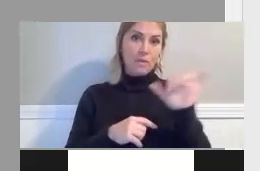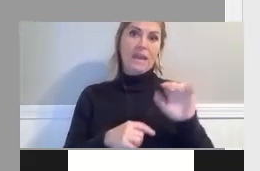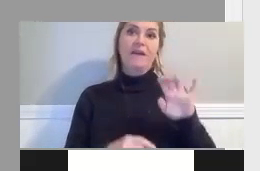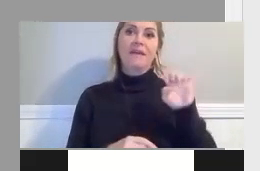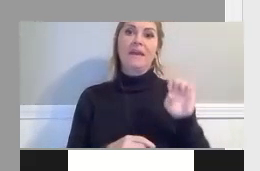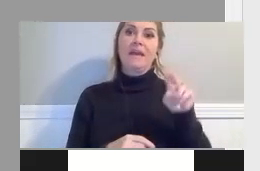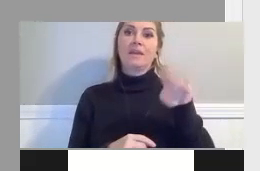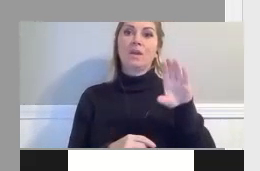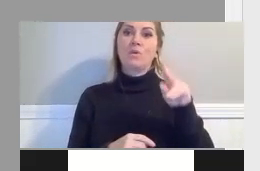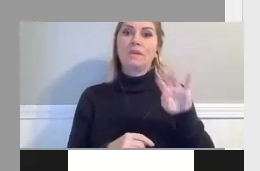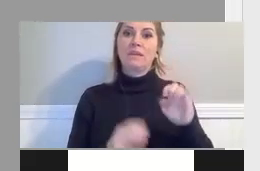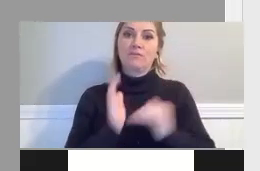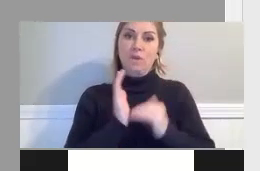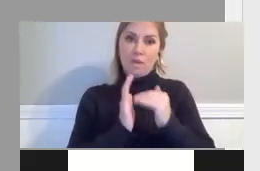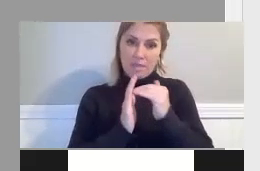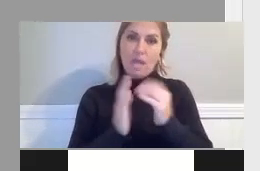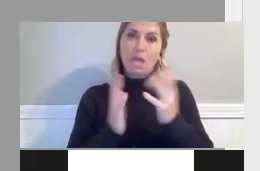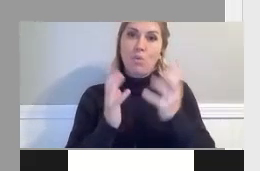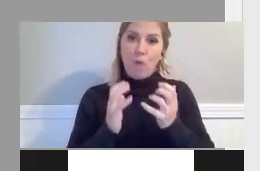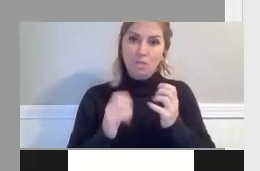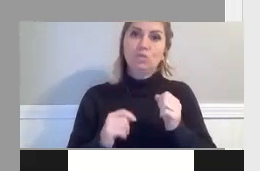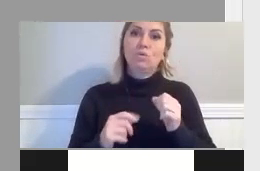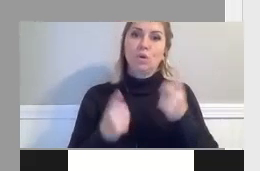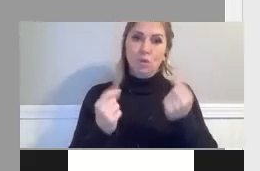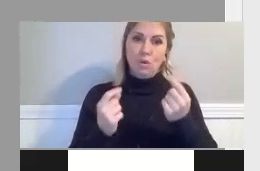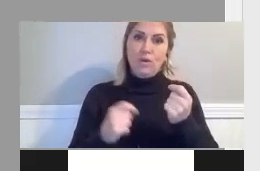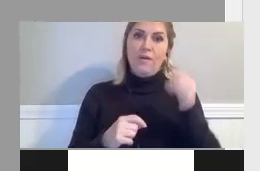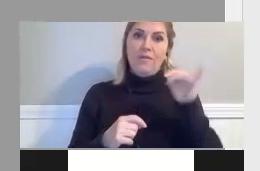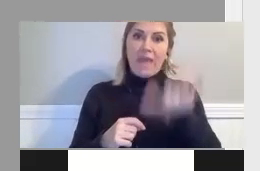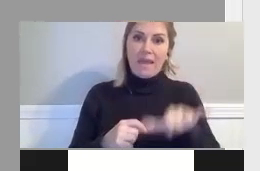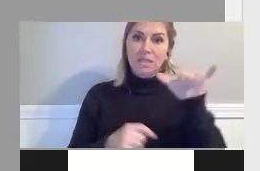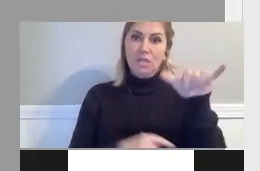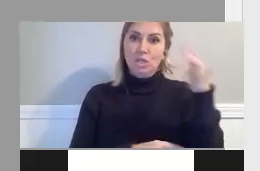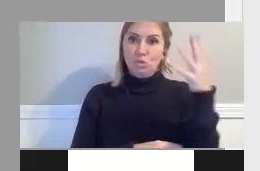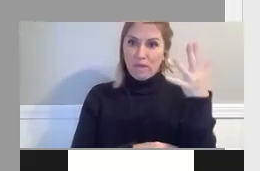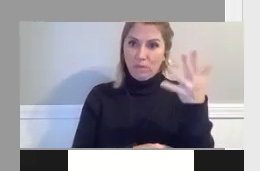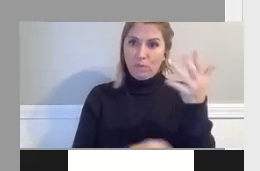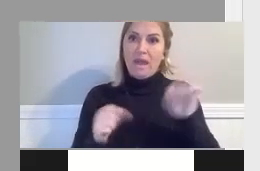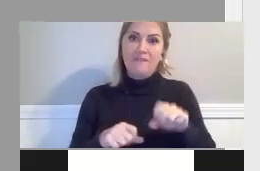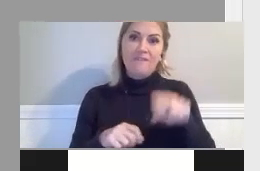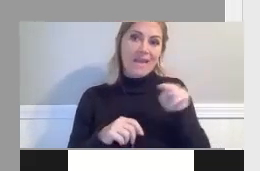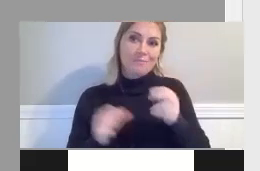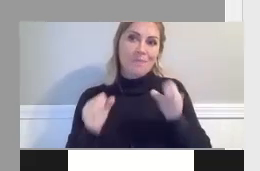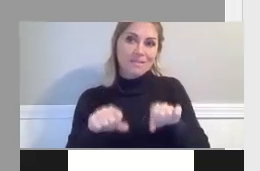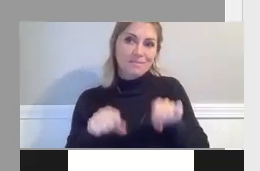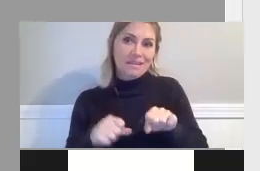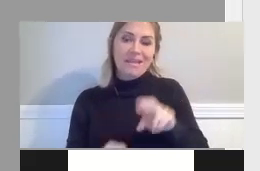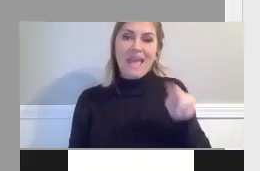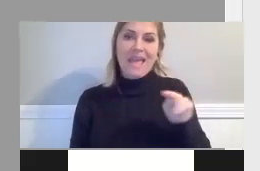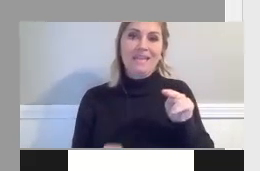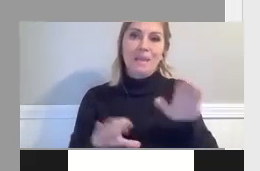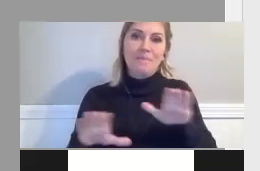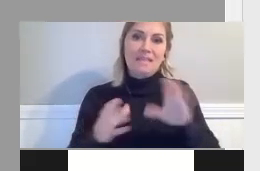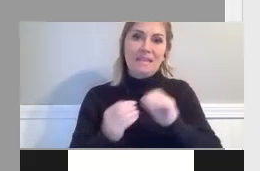frequencies and you want to output an encoding tree where you have n possibilities, that is n being your number